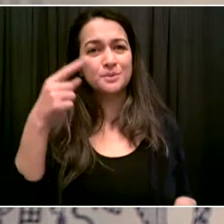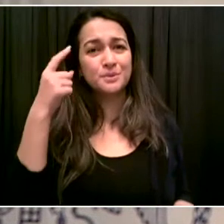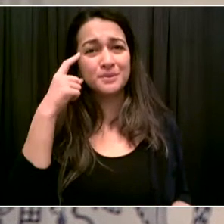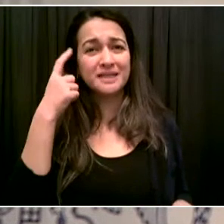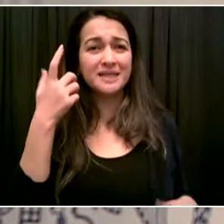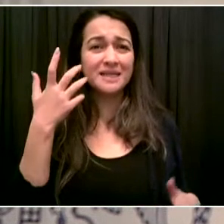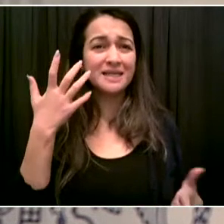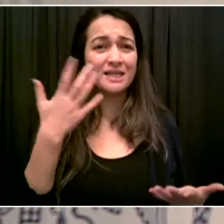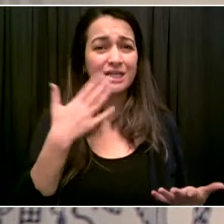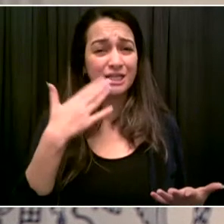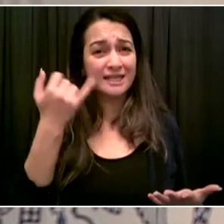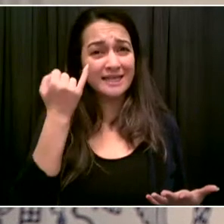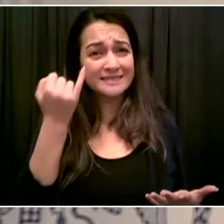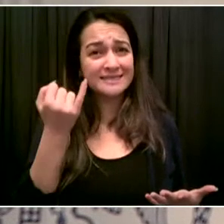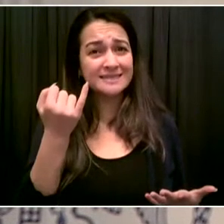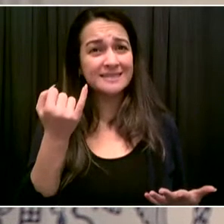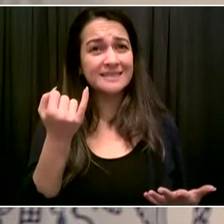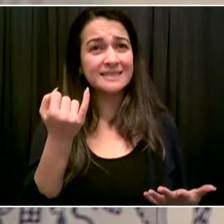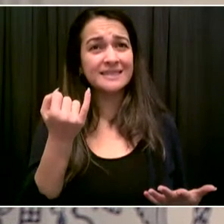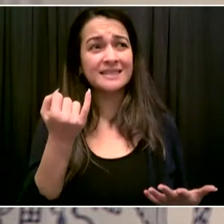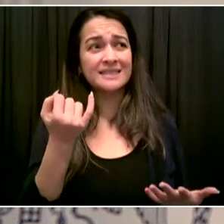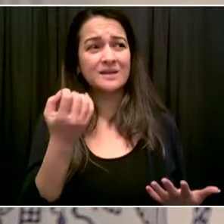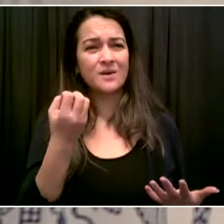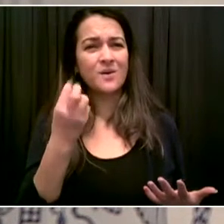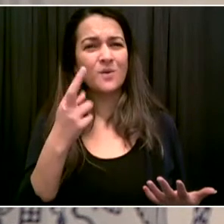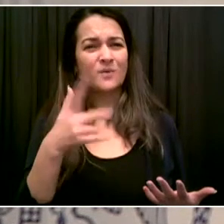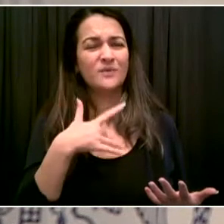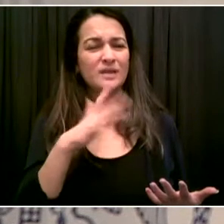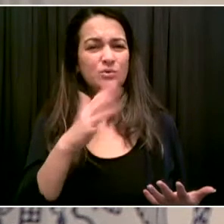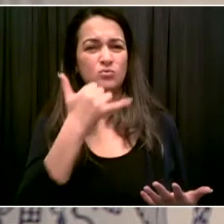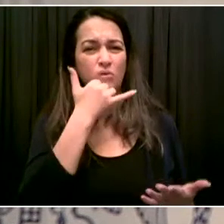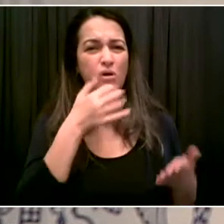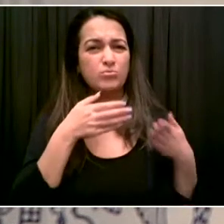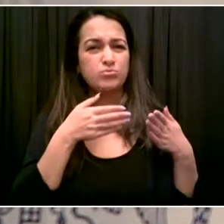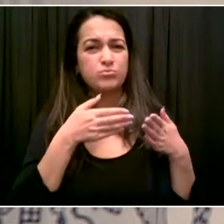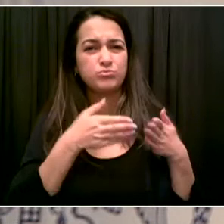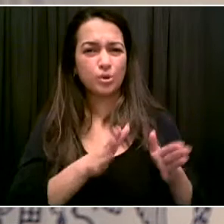for him to be proceeding politically, or whether it